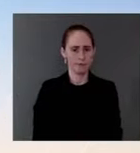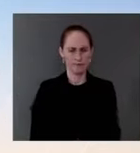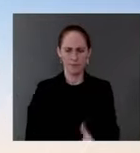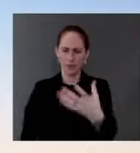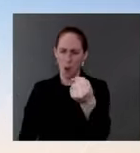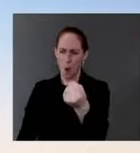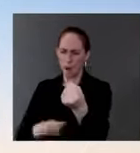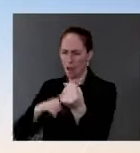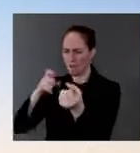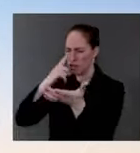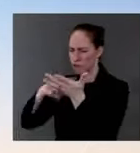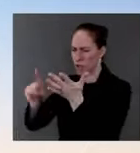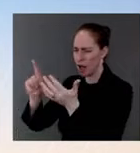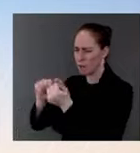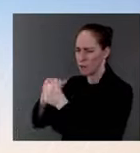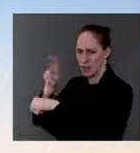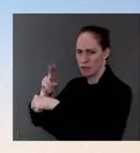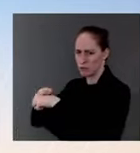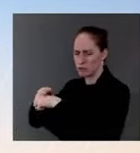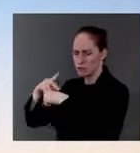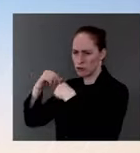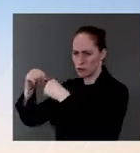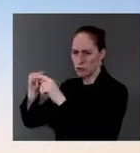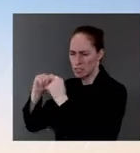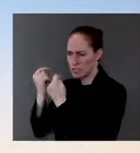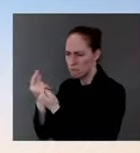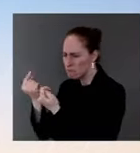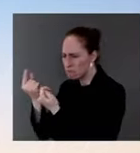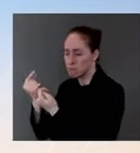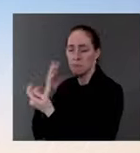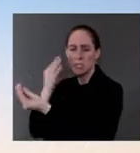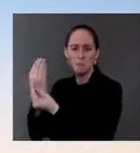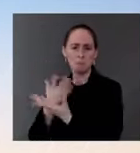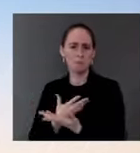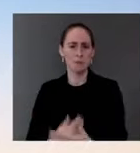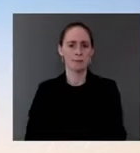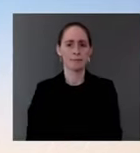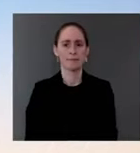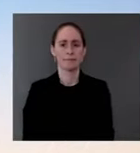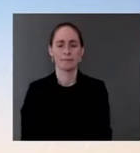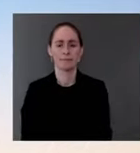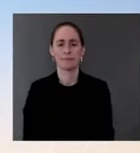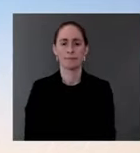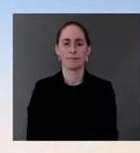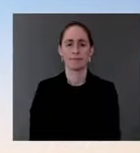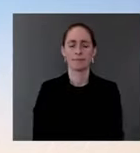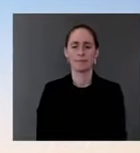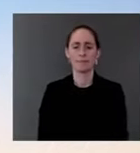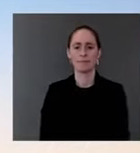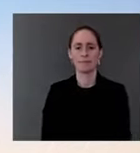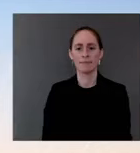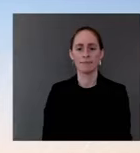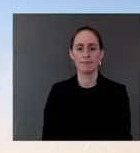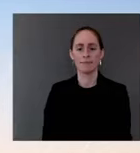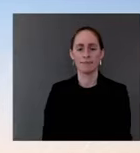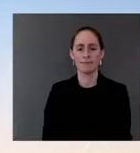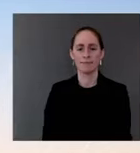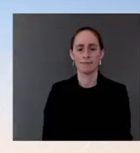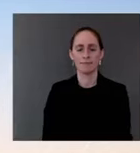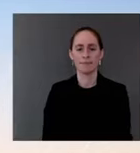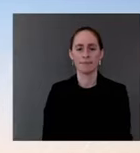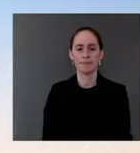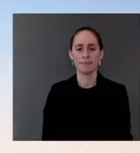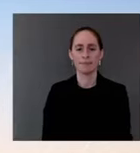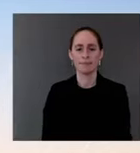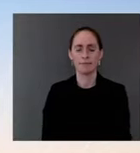on MPP, the Homeland Security Secretary was asked about the expansion of MPP yesterday, of including Haitians. I know you were asked about this